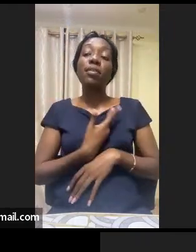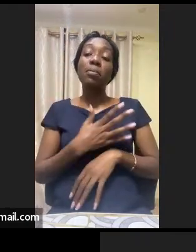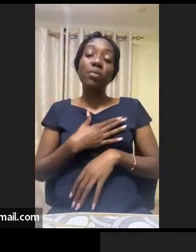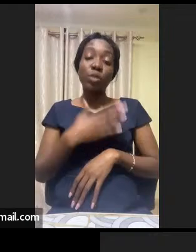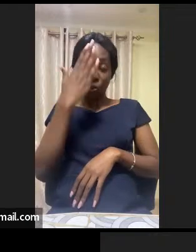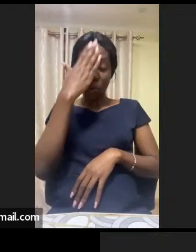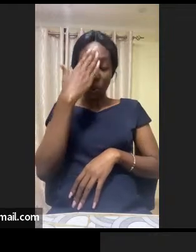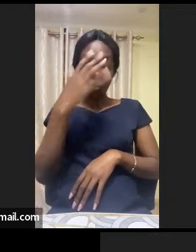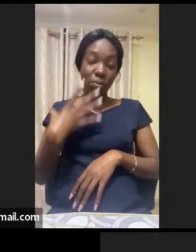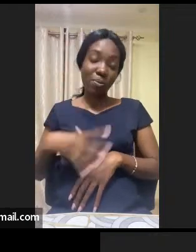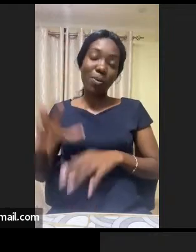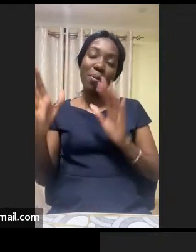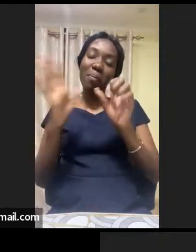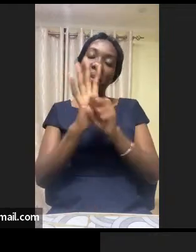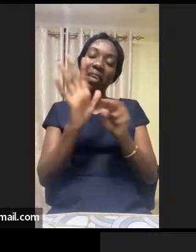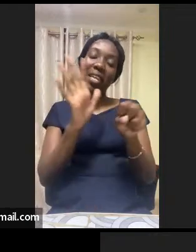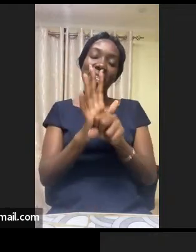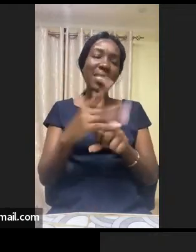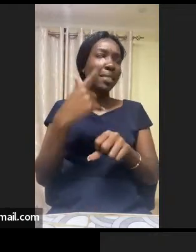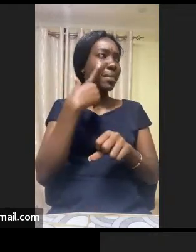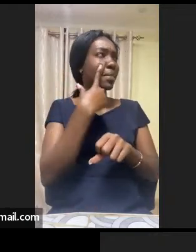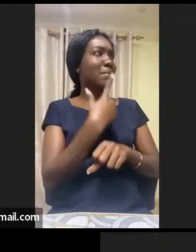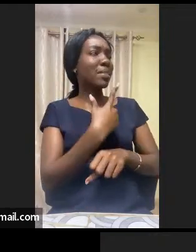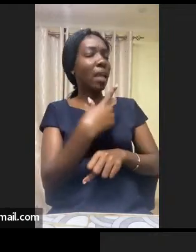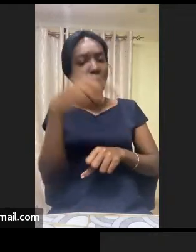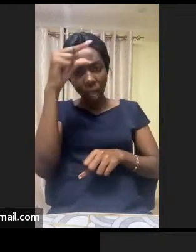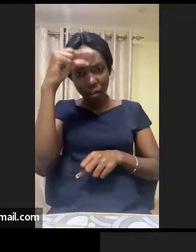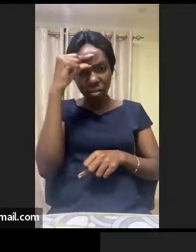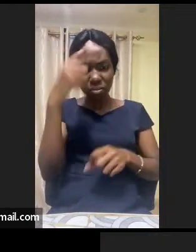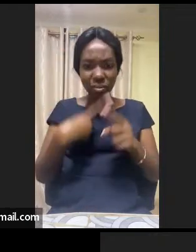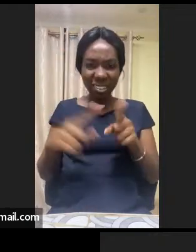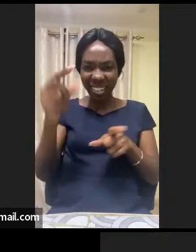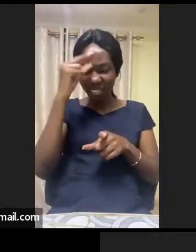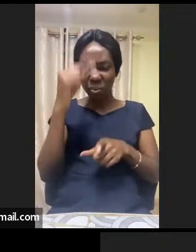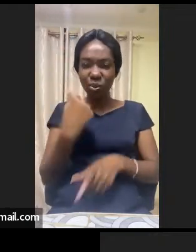at the government, but sometimes I ask people, who is the government?